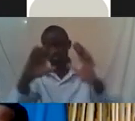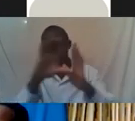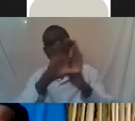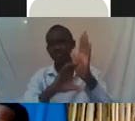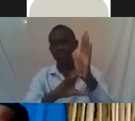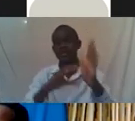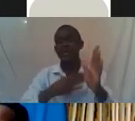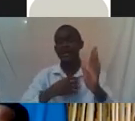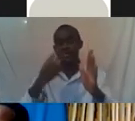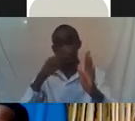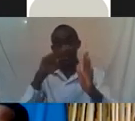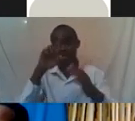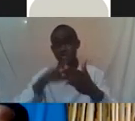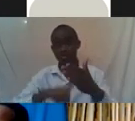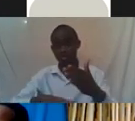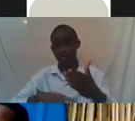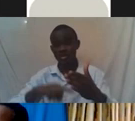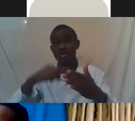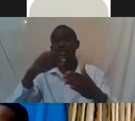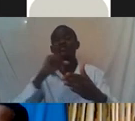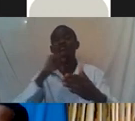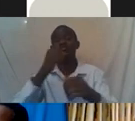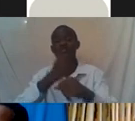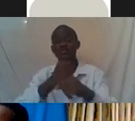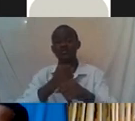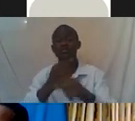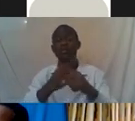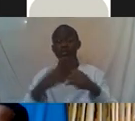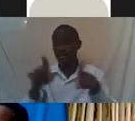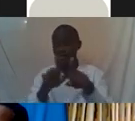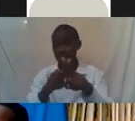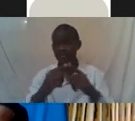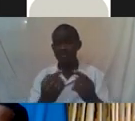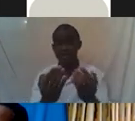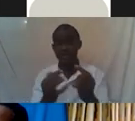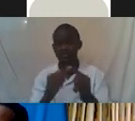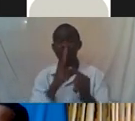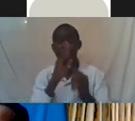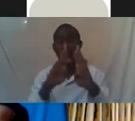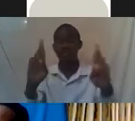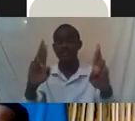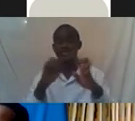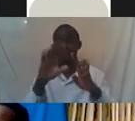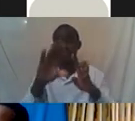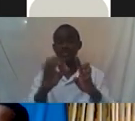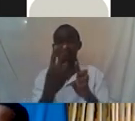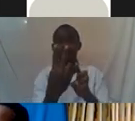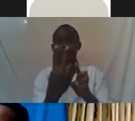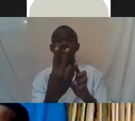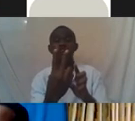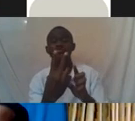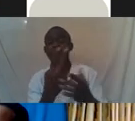working. But we need to be ready to take bold decisions. Yeah. And some of those